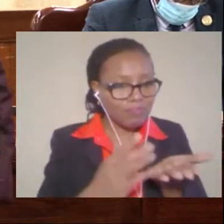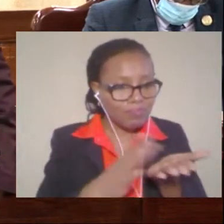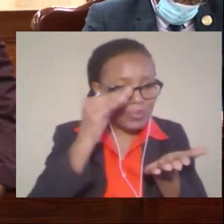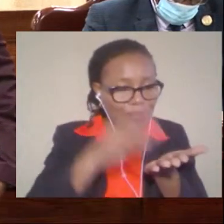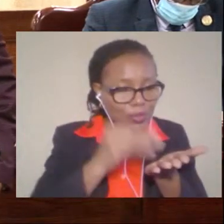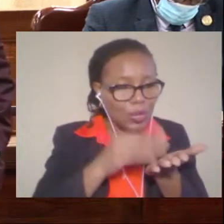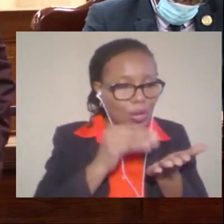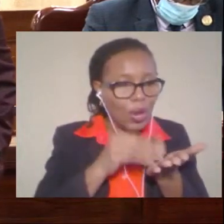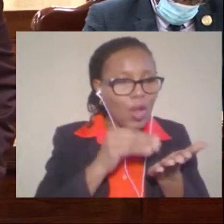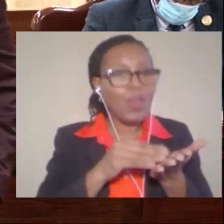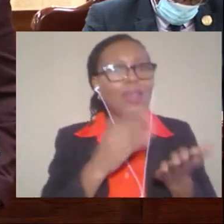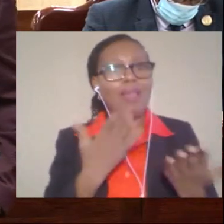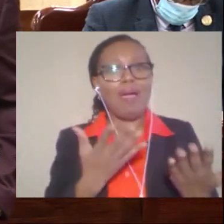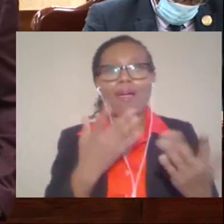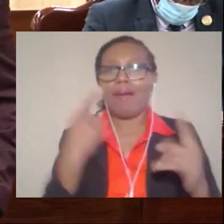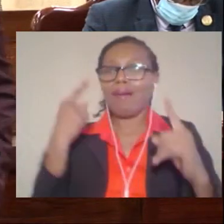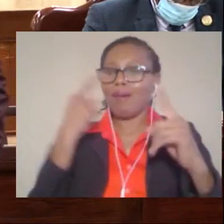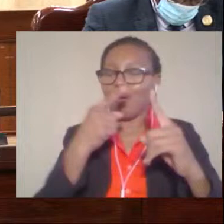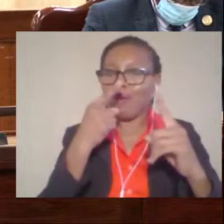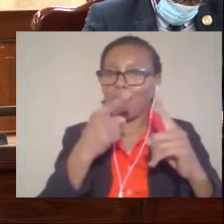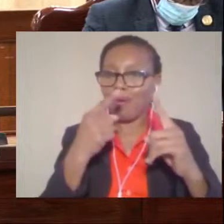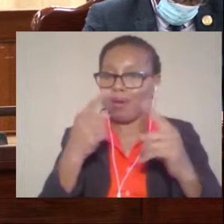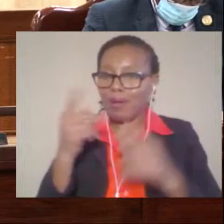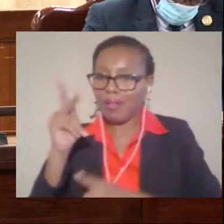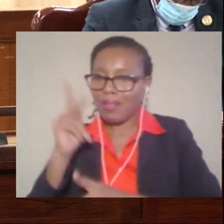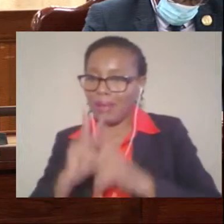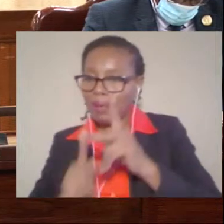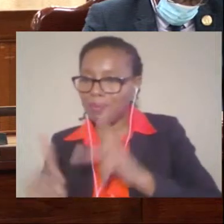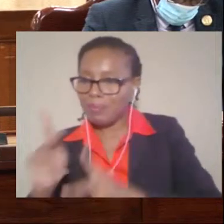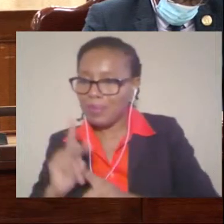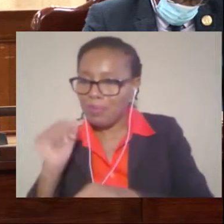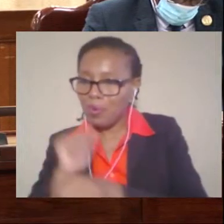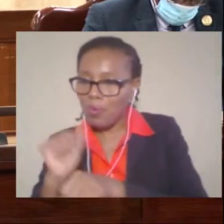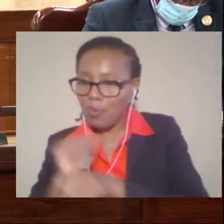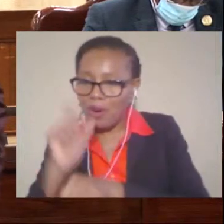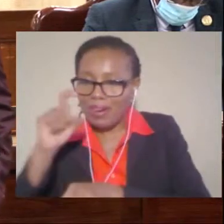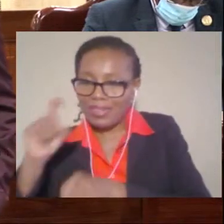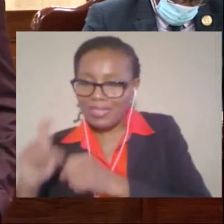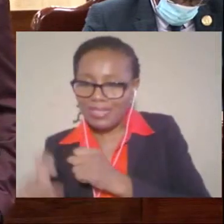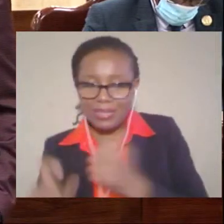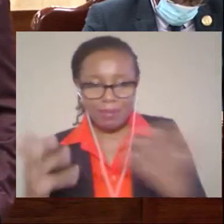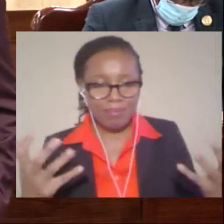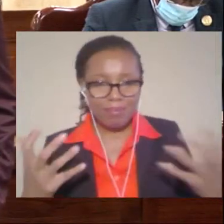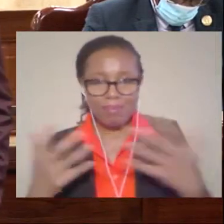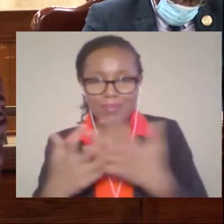labor force that are in consonance with the national development goals